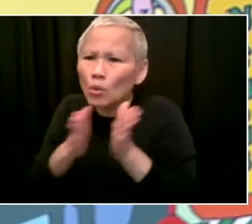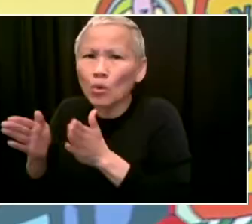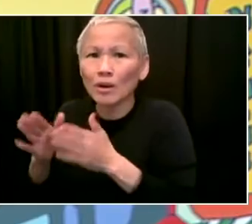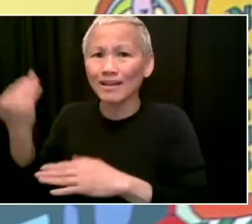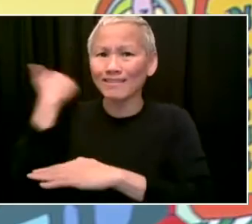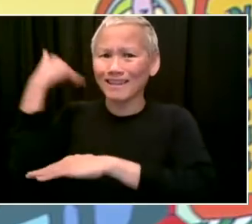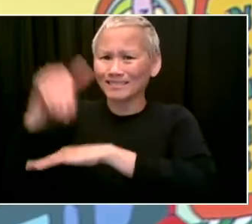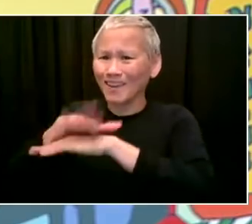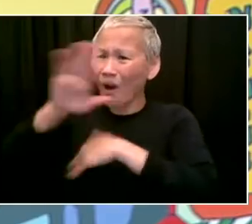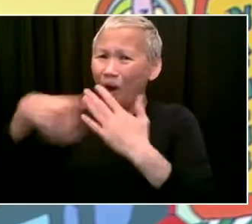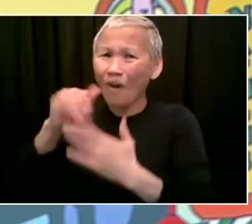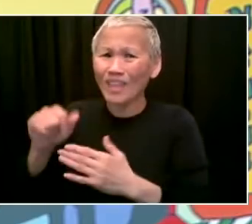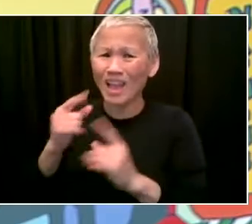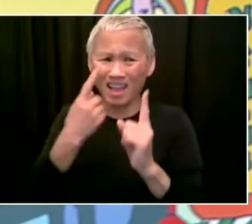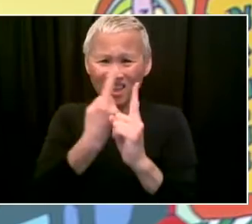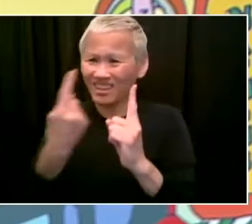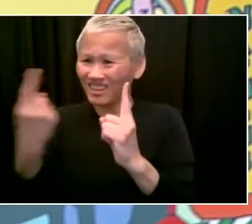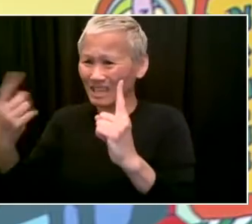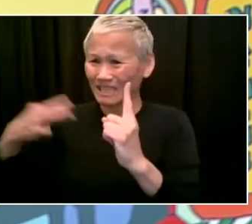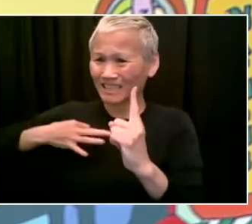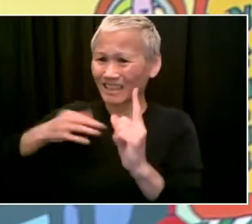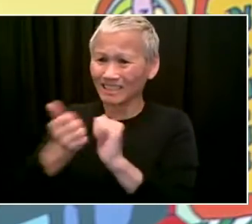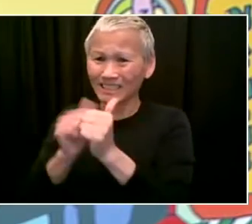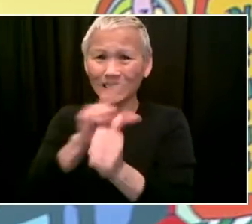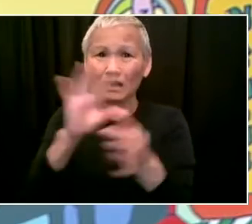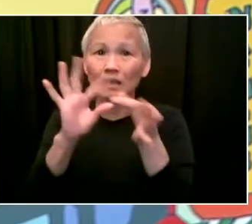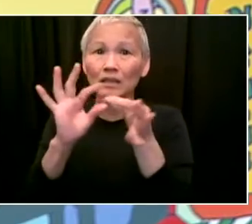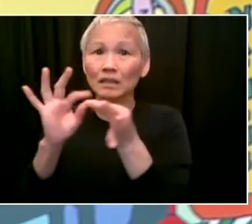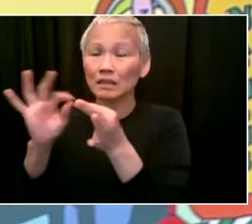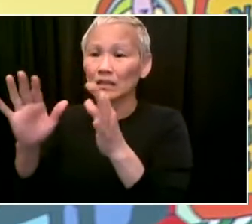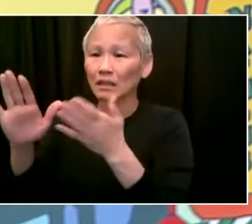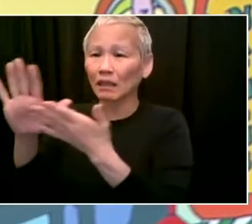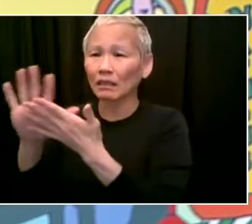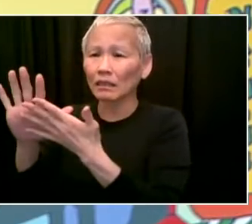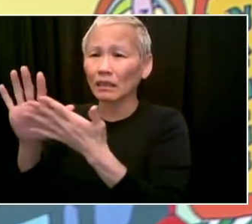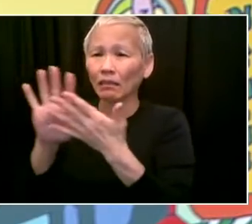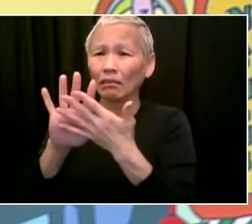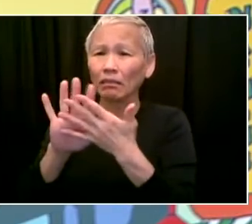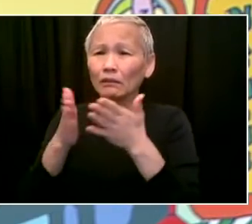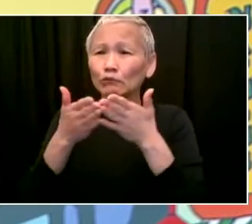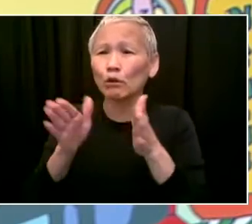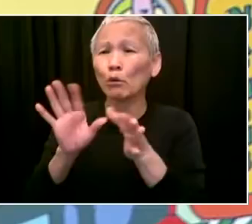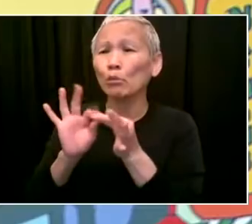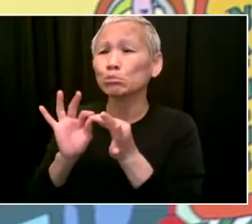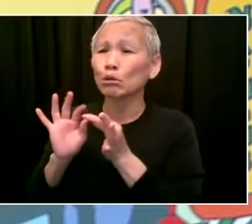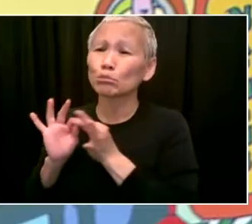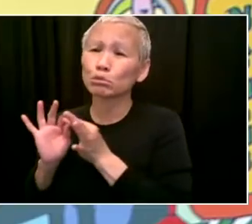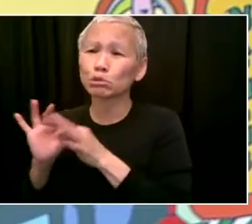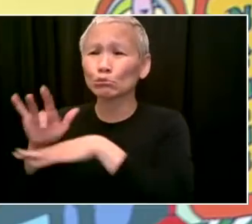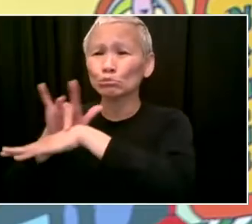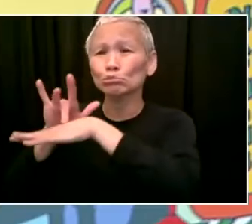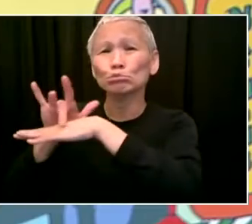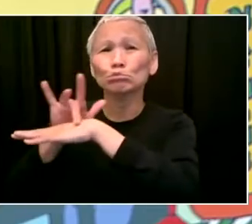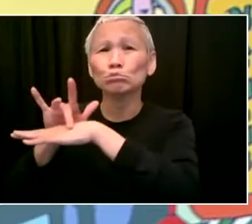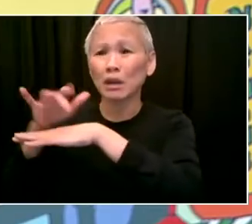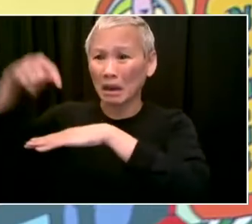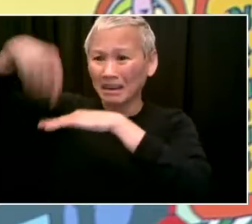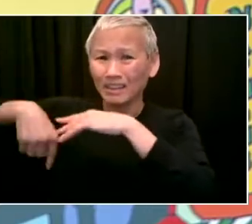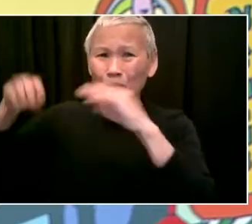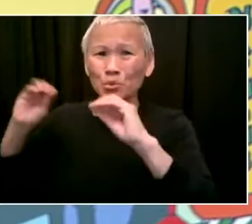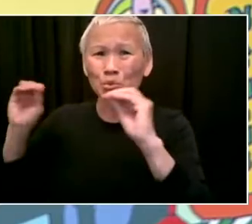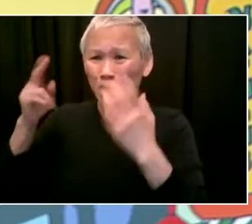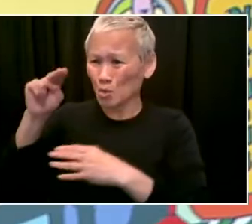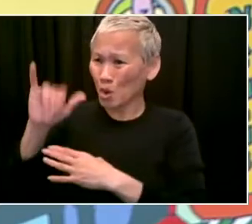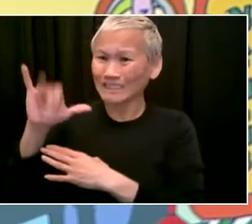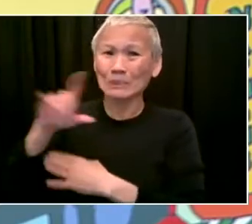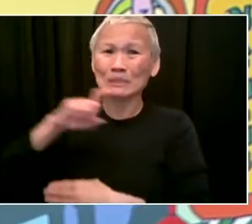This is serious stuff. We're coming out of a pandemic. We're trying to bring back the greatest city in the world. It would be nice if people would get a little more serious,